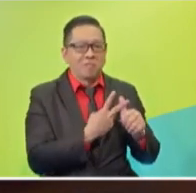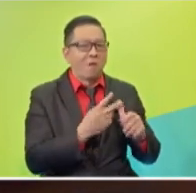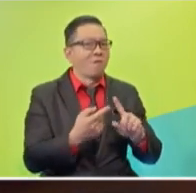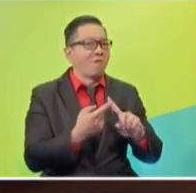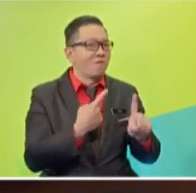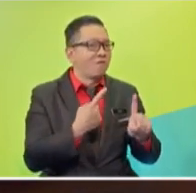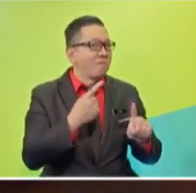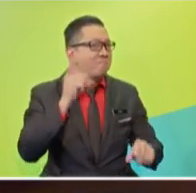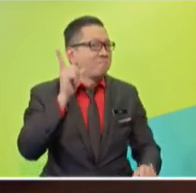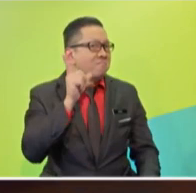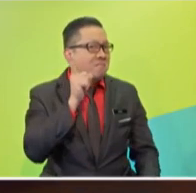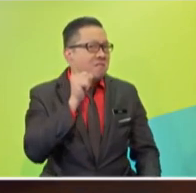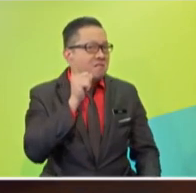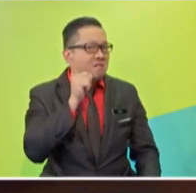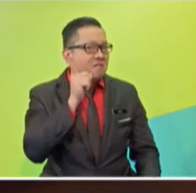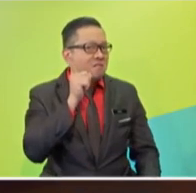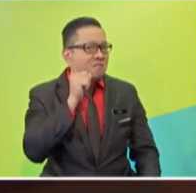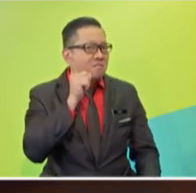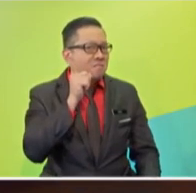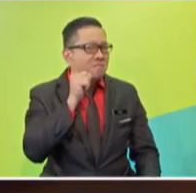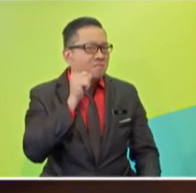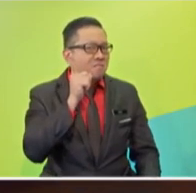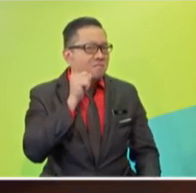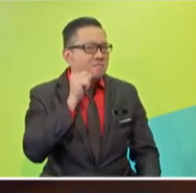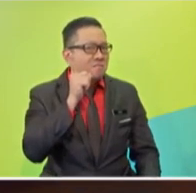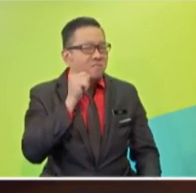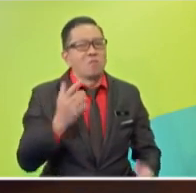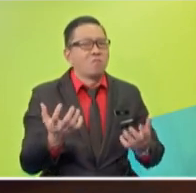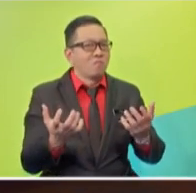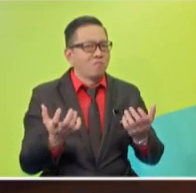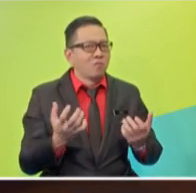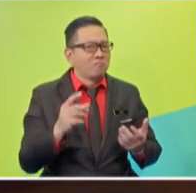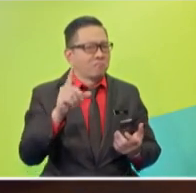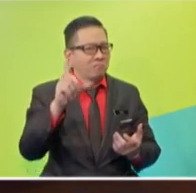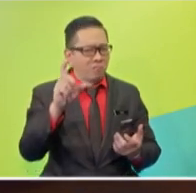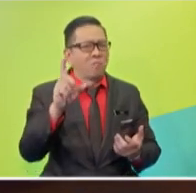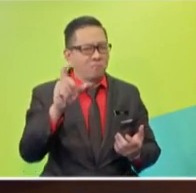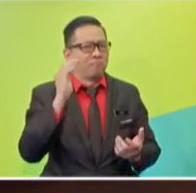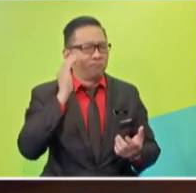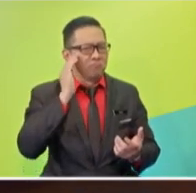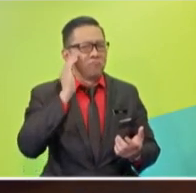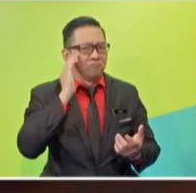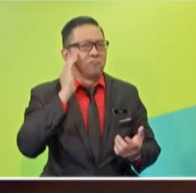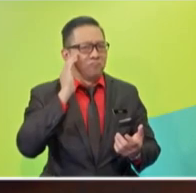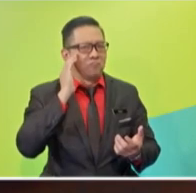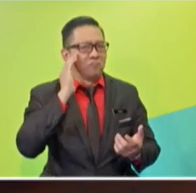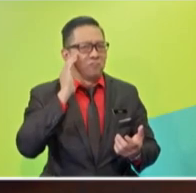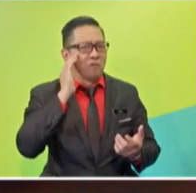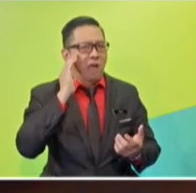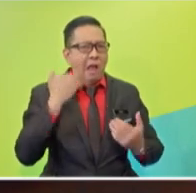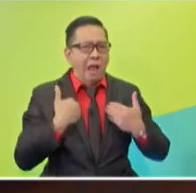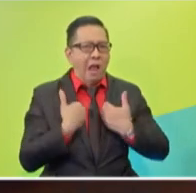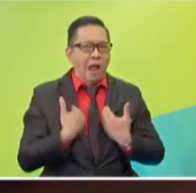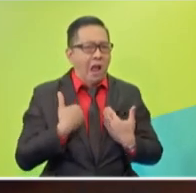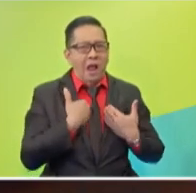Miss Liana Shahira mm-hmm. from Bandar Punca Alam. Okay, she wanted to know, what are the wildlife animals